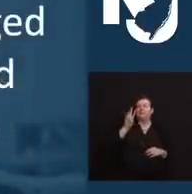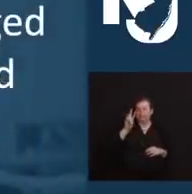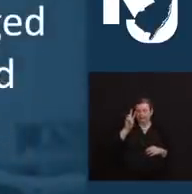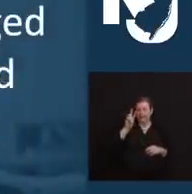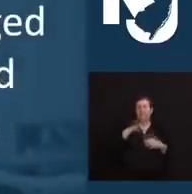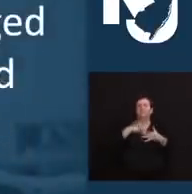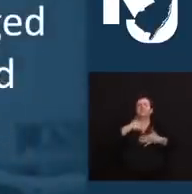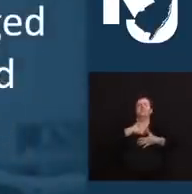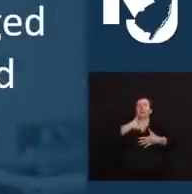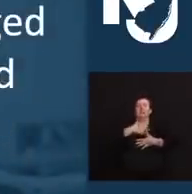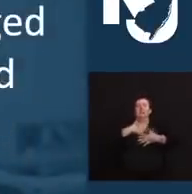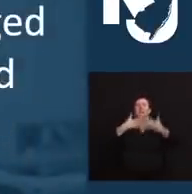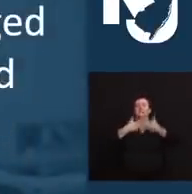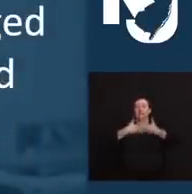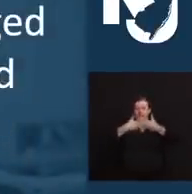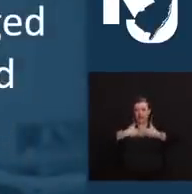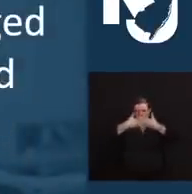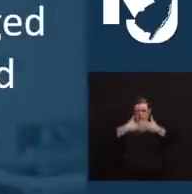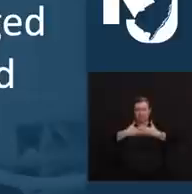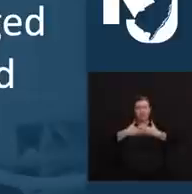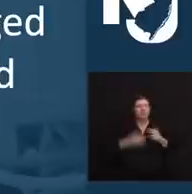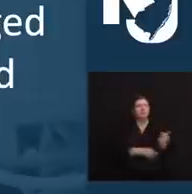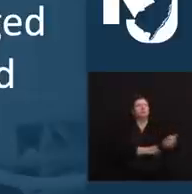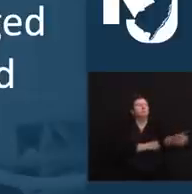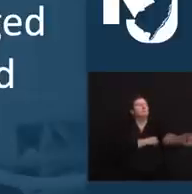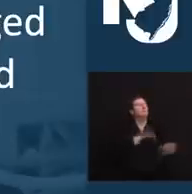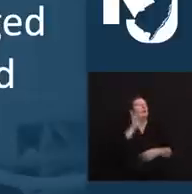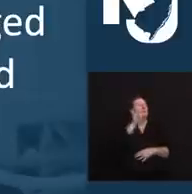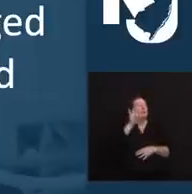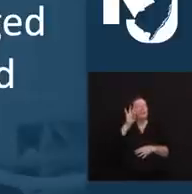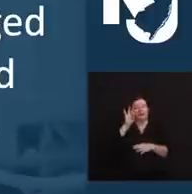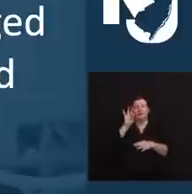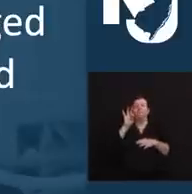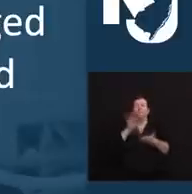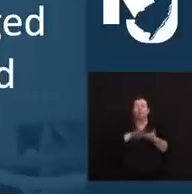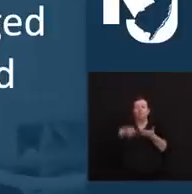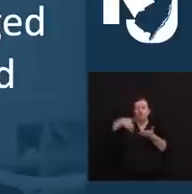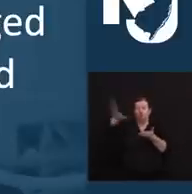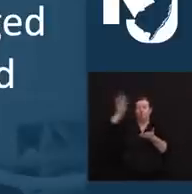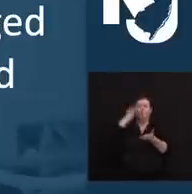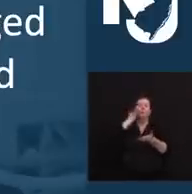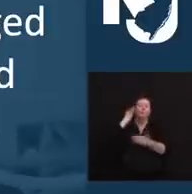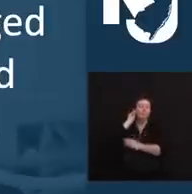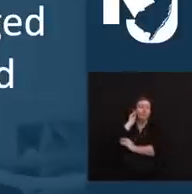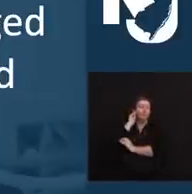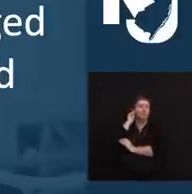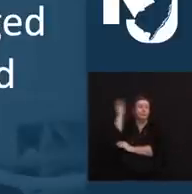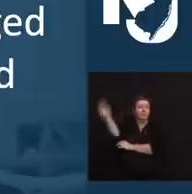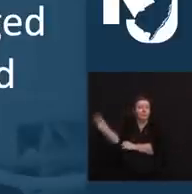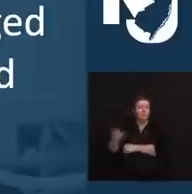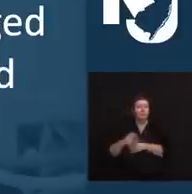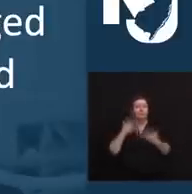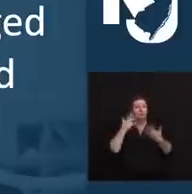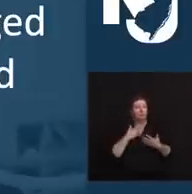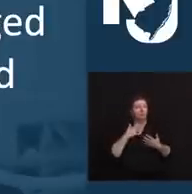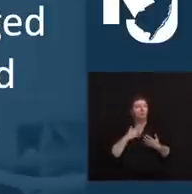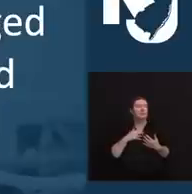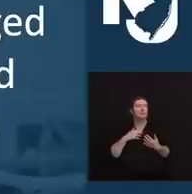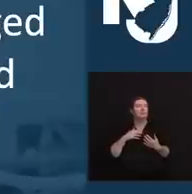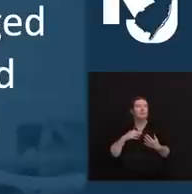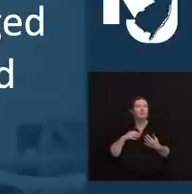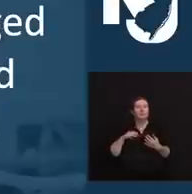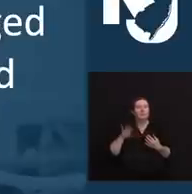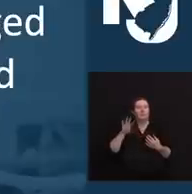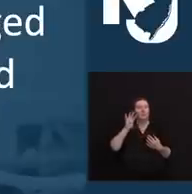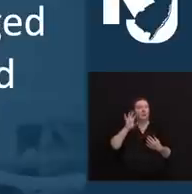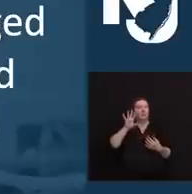449 patients, live patients, walked out. Unfortunately, 459 came in, and at the risk